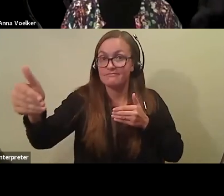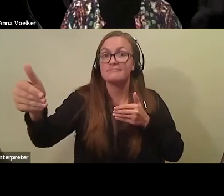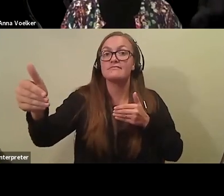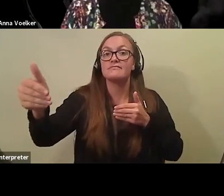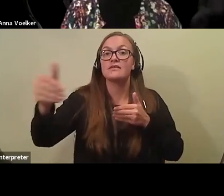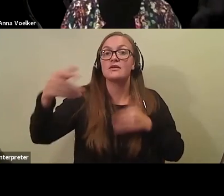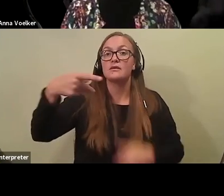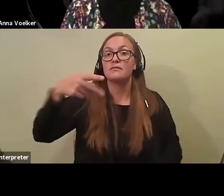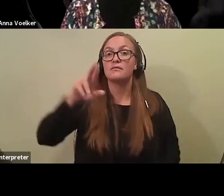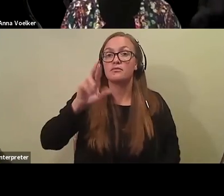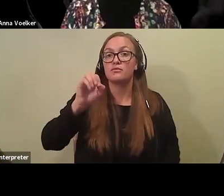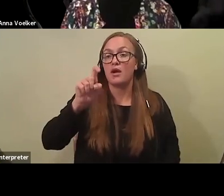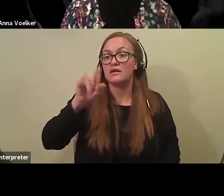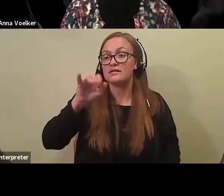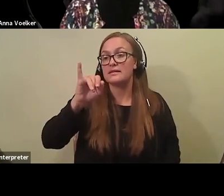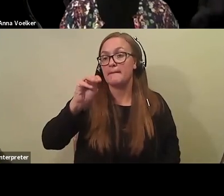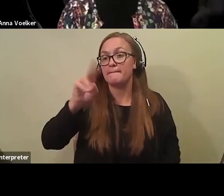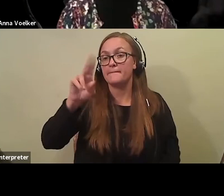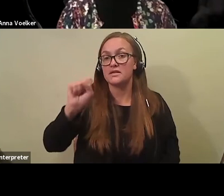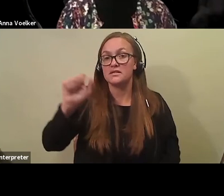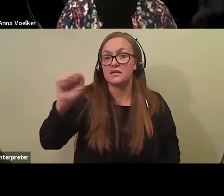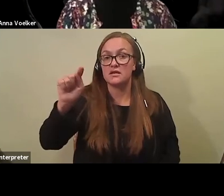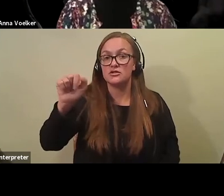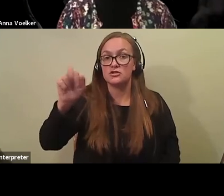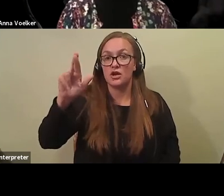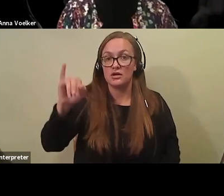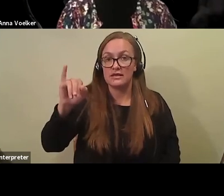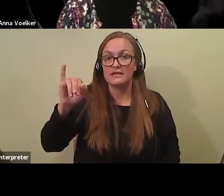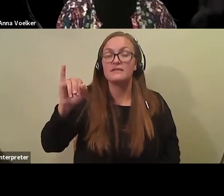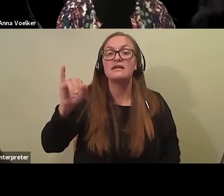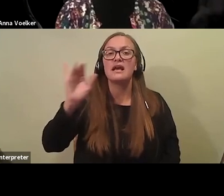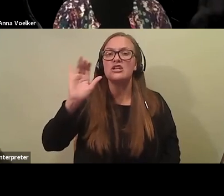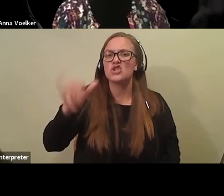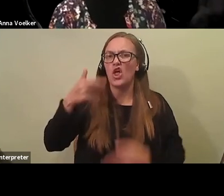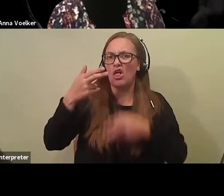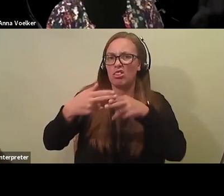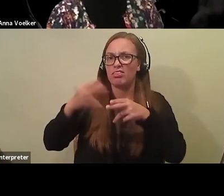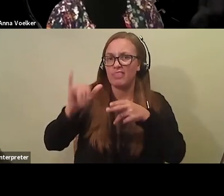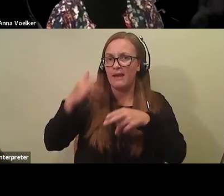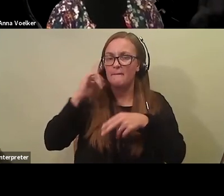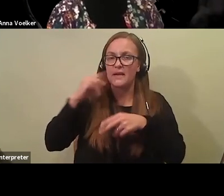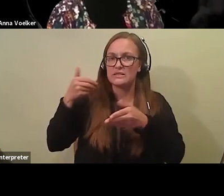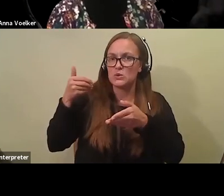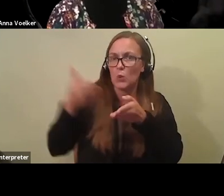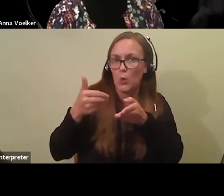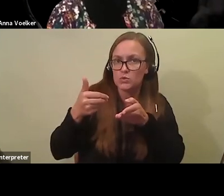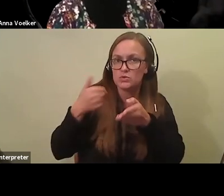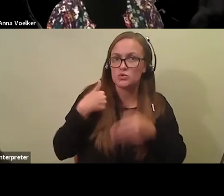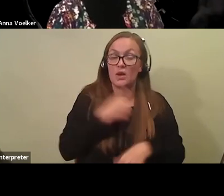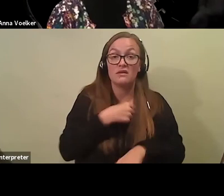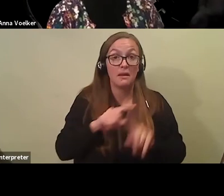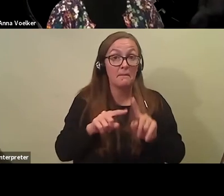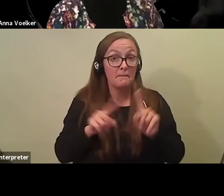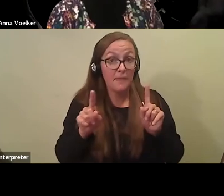called Proxima because of its proximity to us. As stars go, it's really, really close. However,